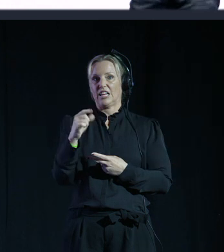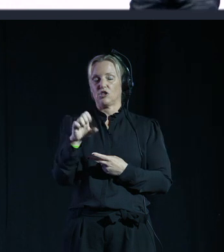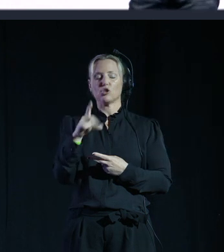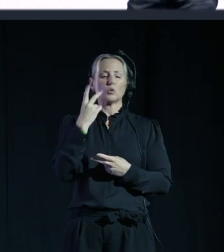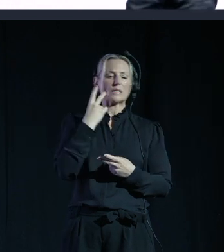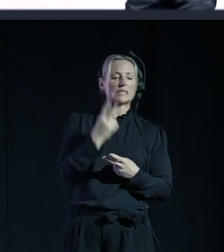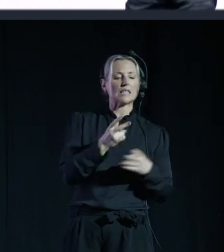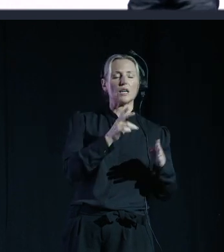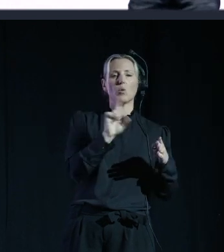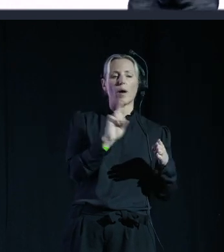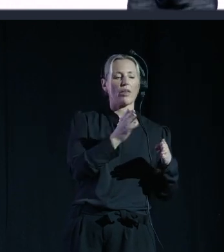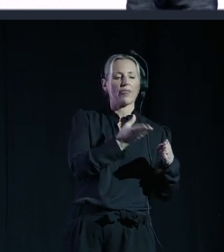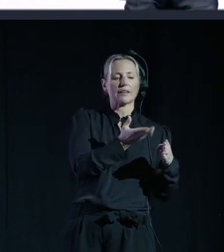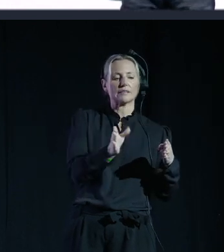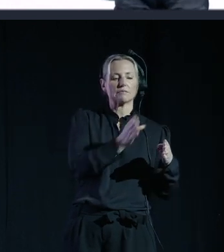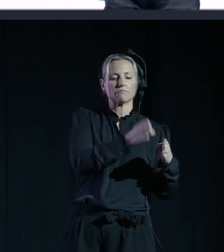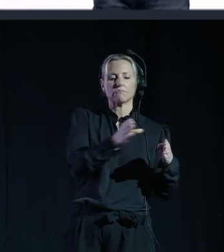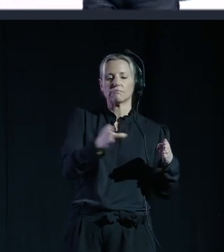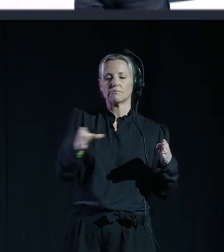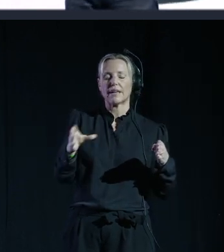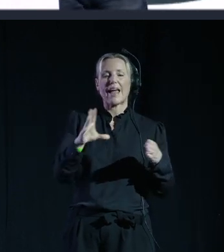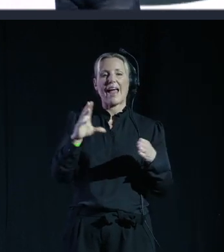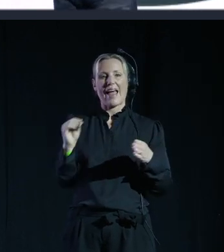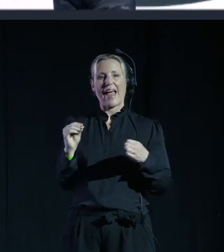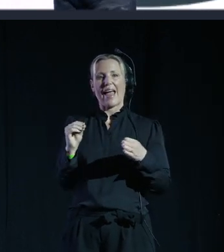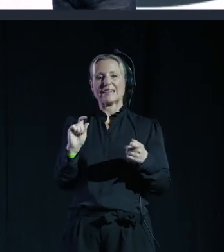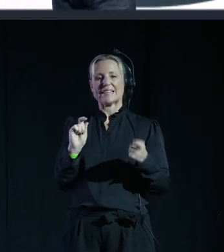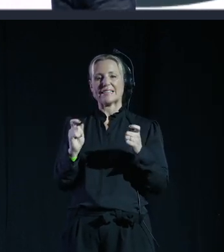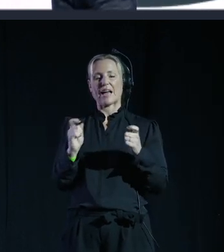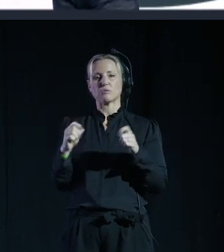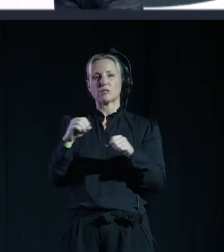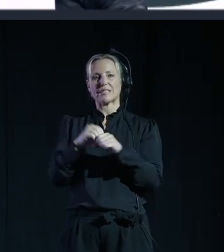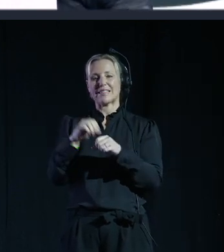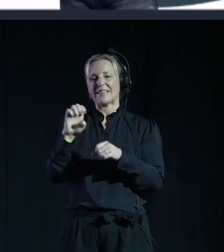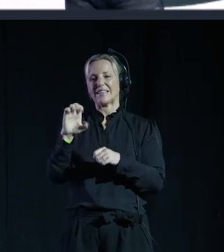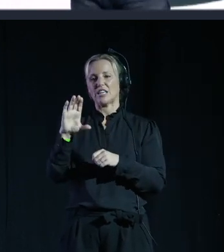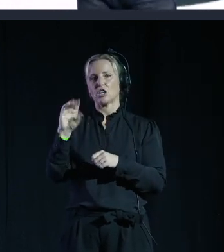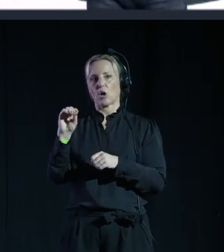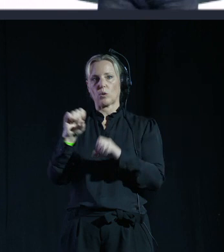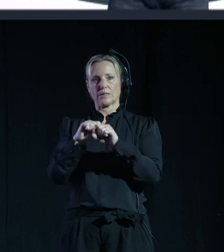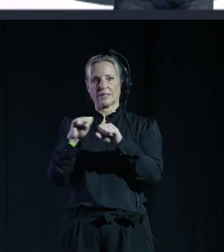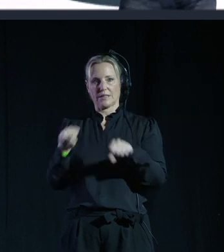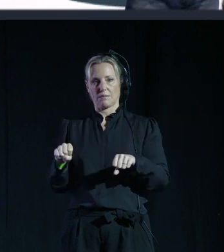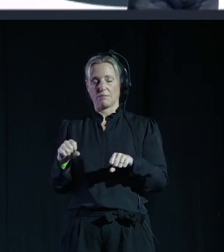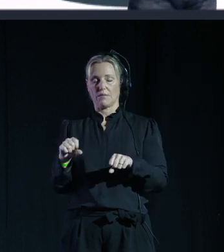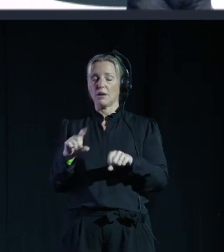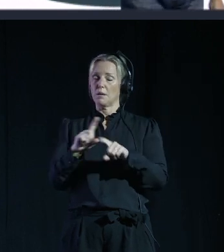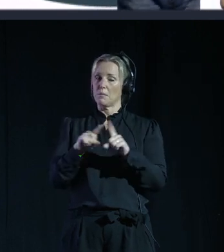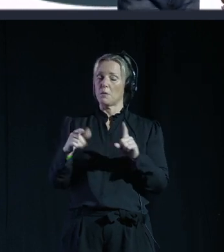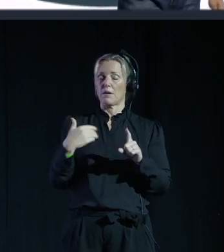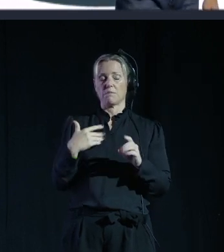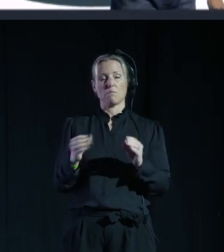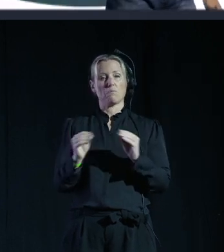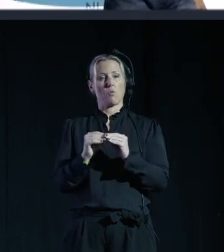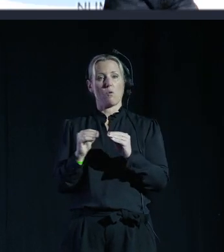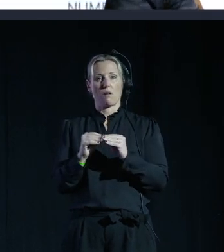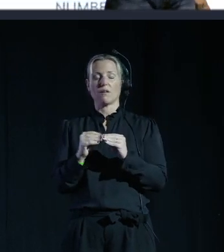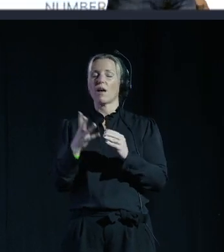DAG, and adapters in the ecosystem. But we have a lot more to do, and I want to tell you a bit about what we've been doing